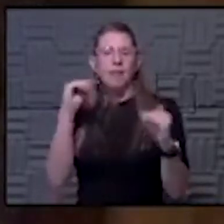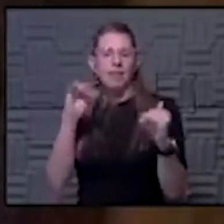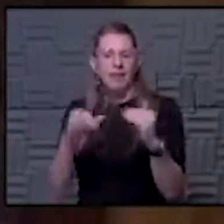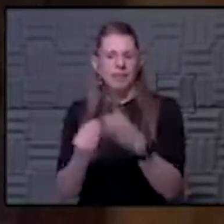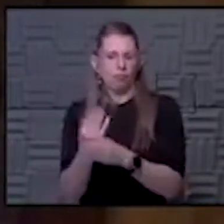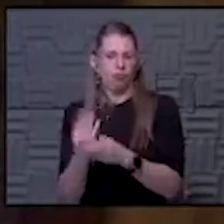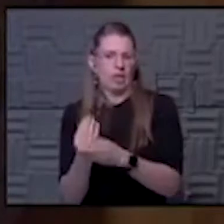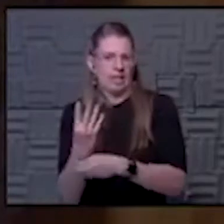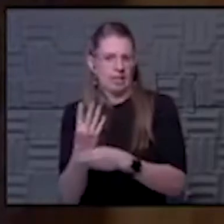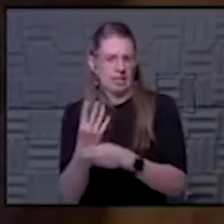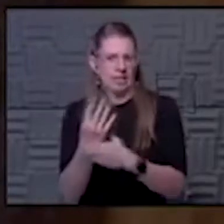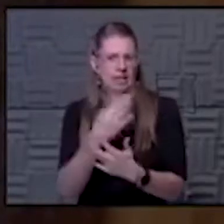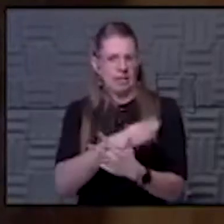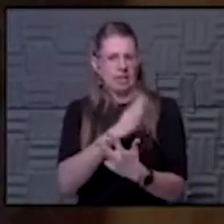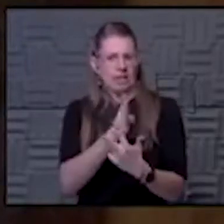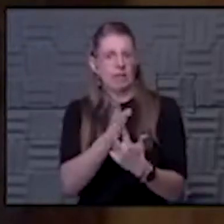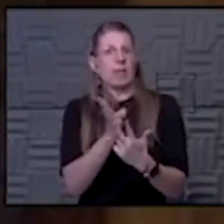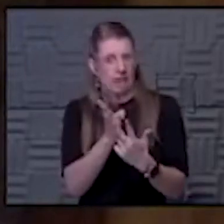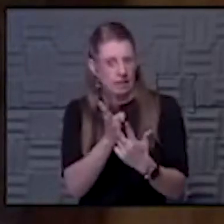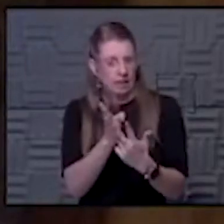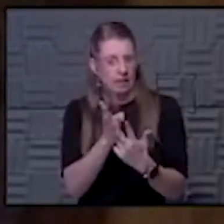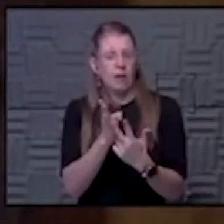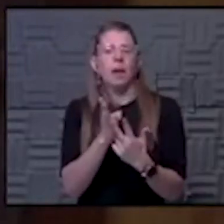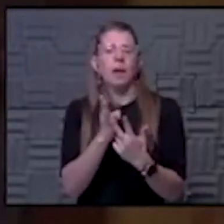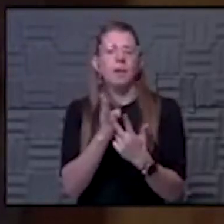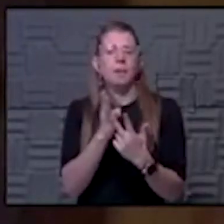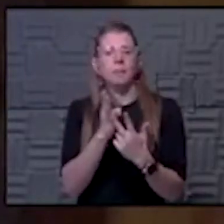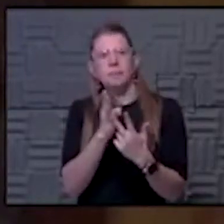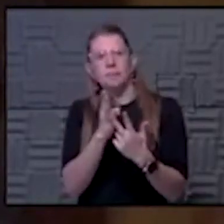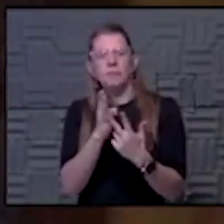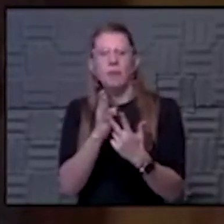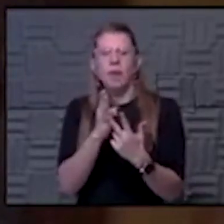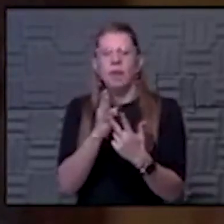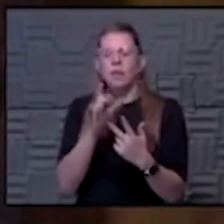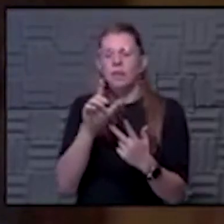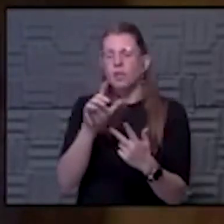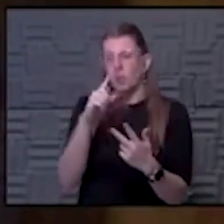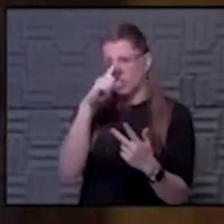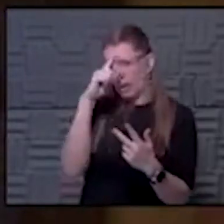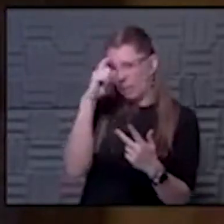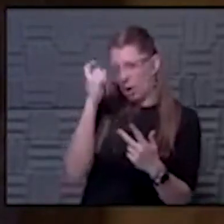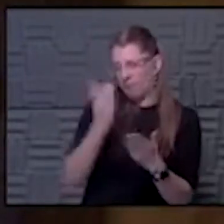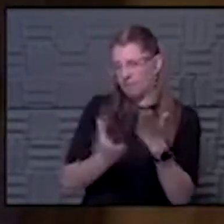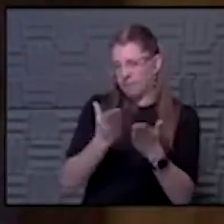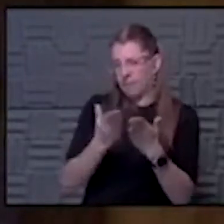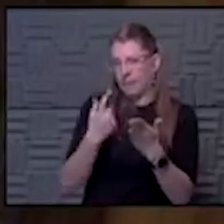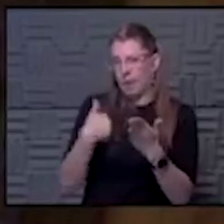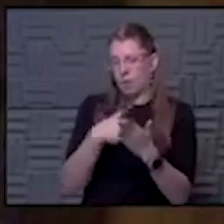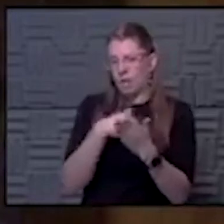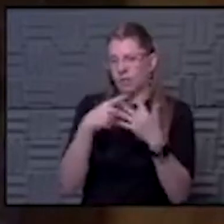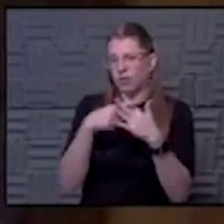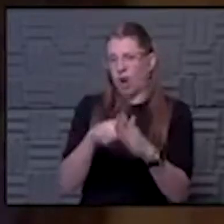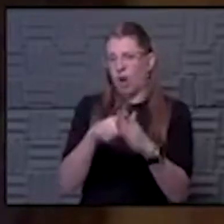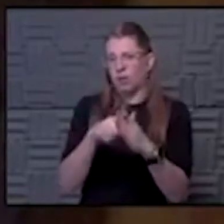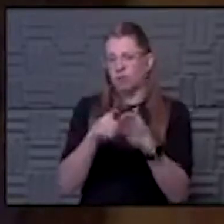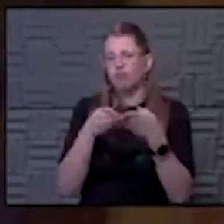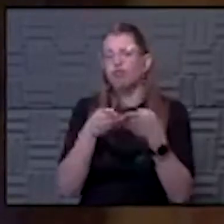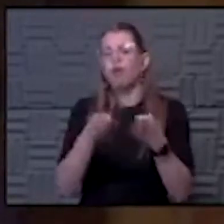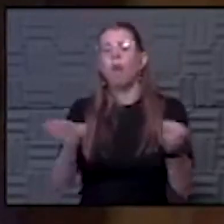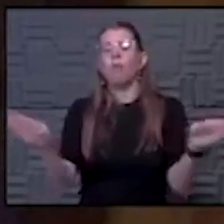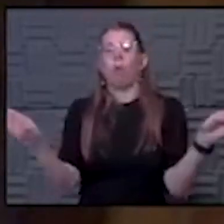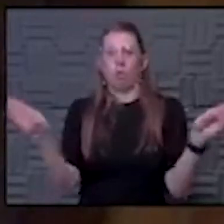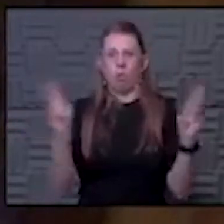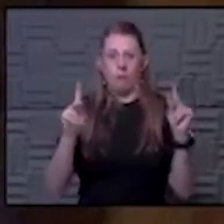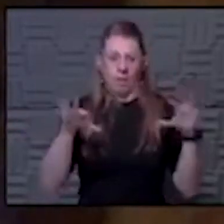point, and then when we're looking probably at late spring, early summer, when we move out to our general